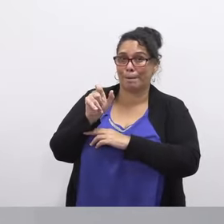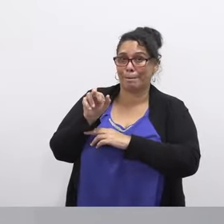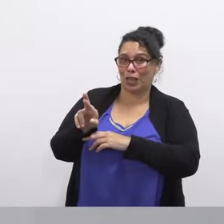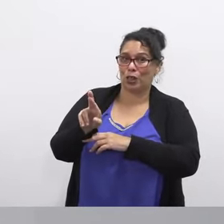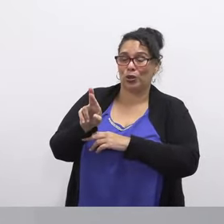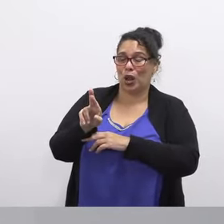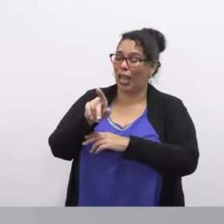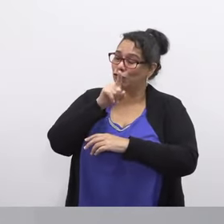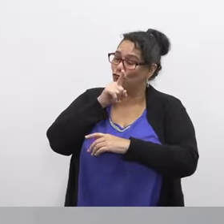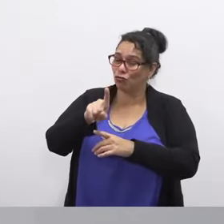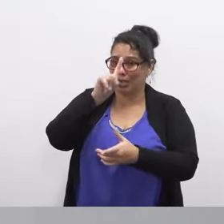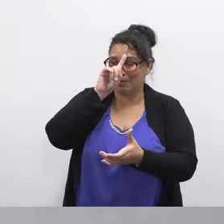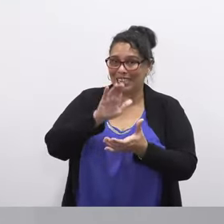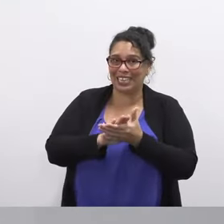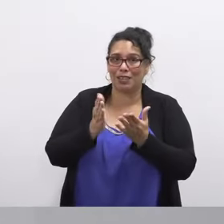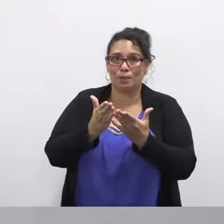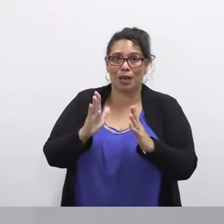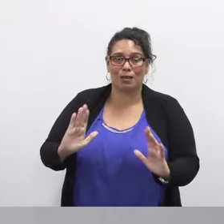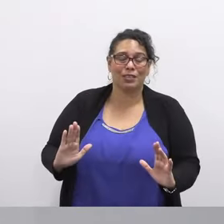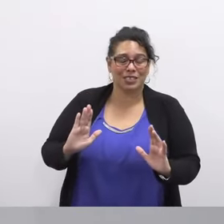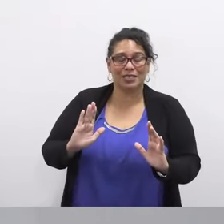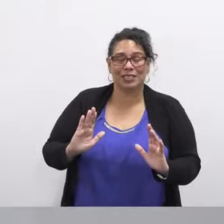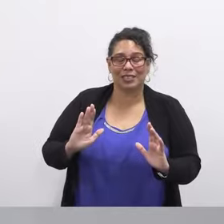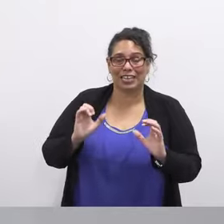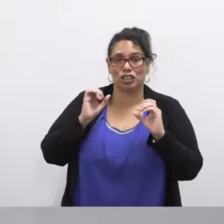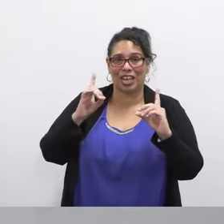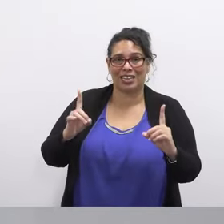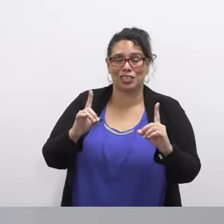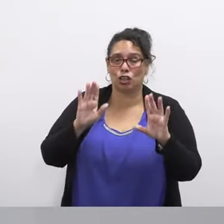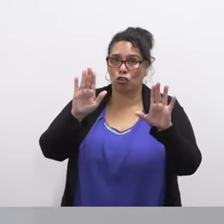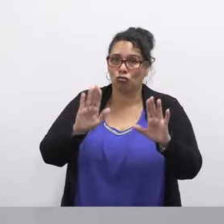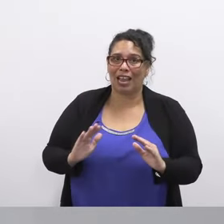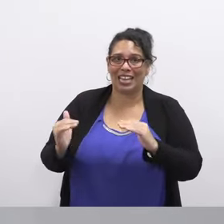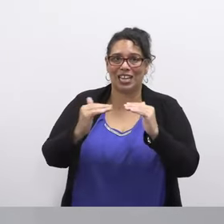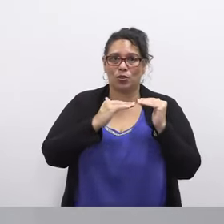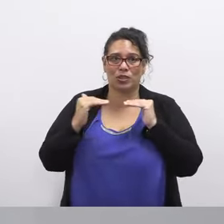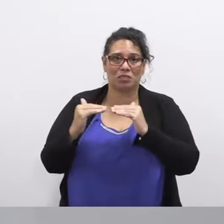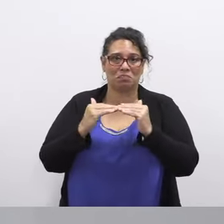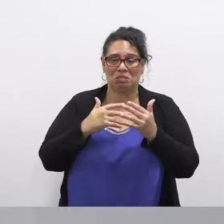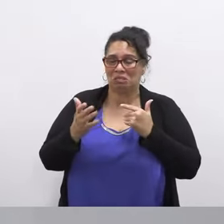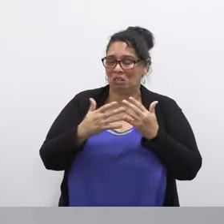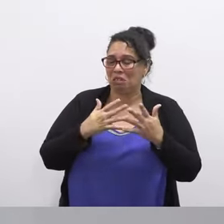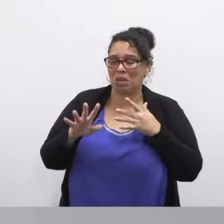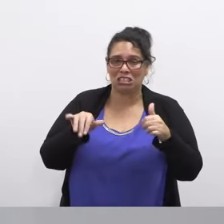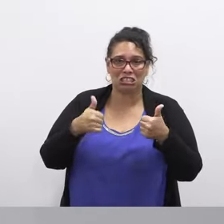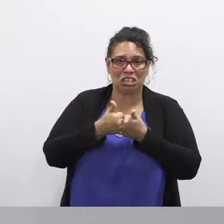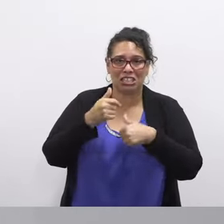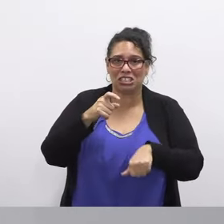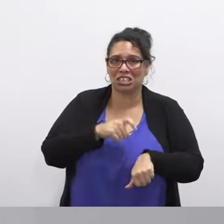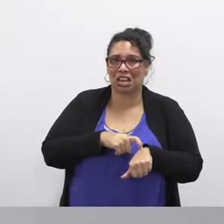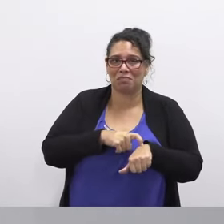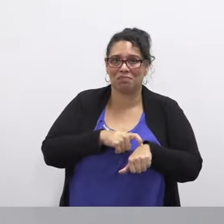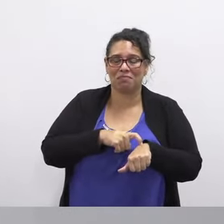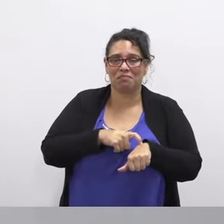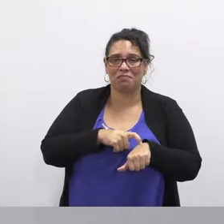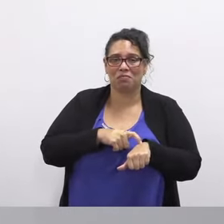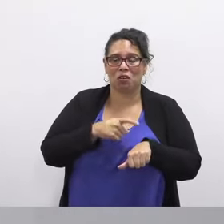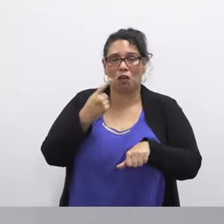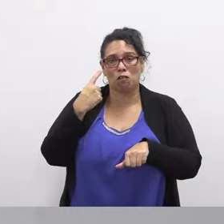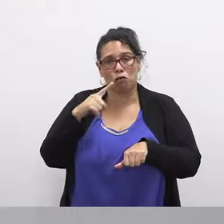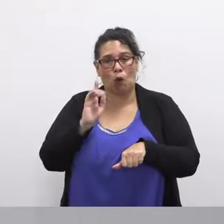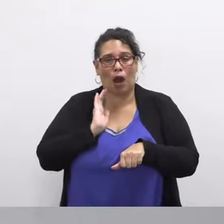in our public education as being the great equalizer, even during the most challenging time, particularly for our most